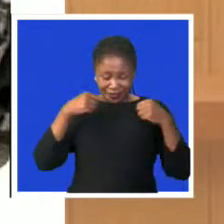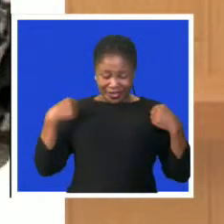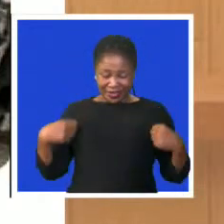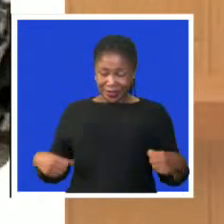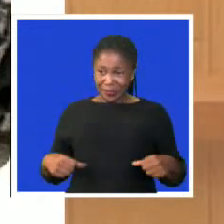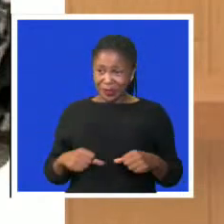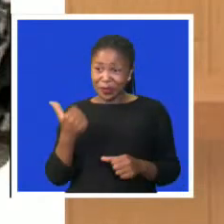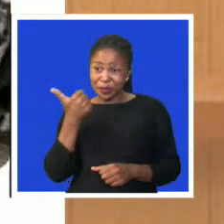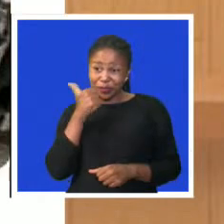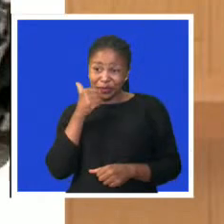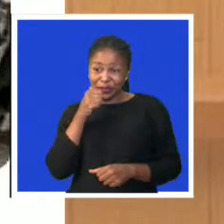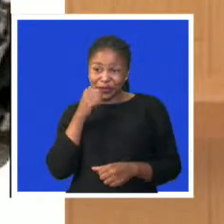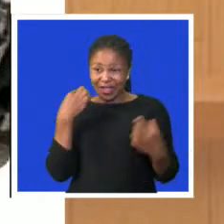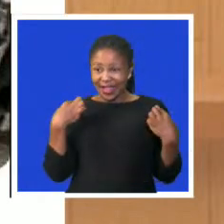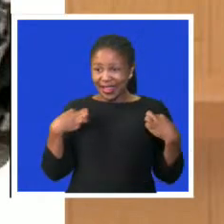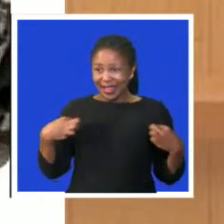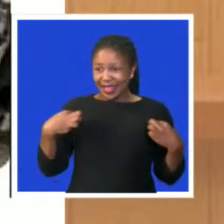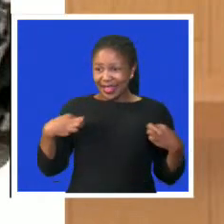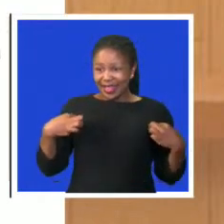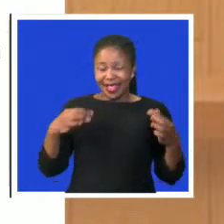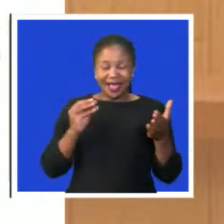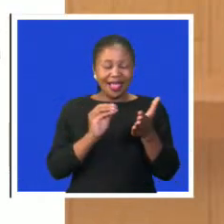dressed. Moving on, dear Lena.